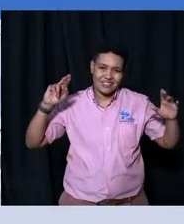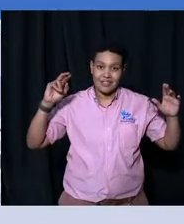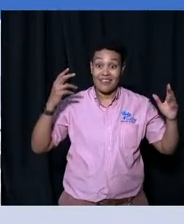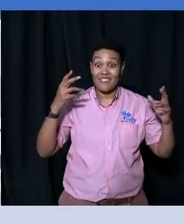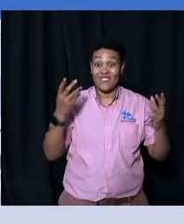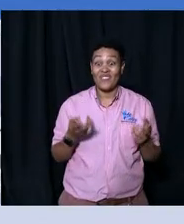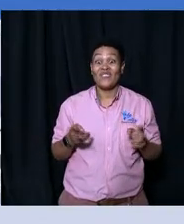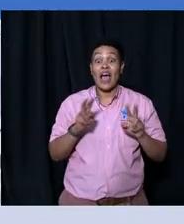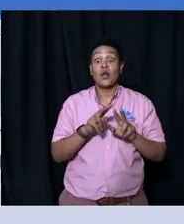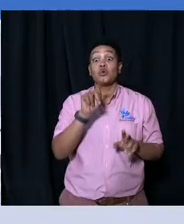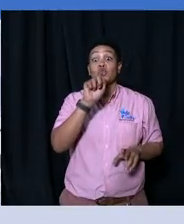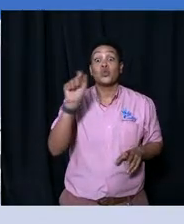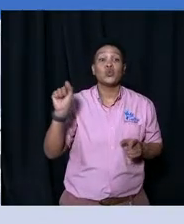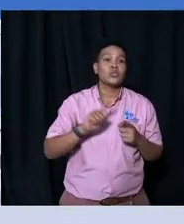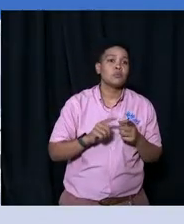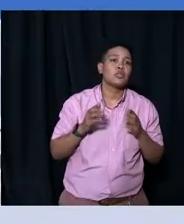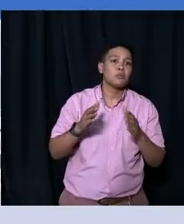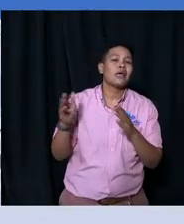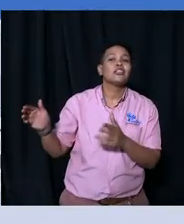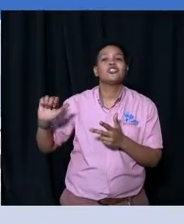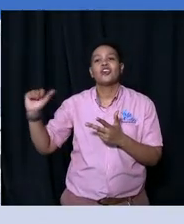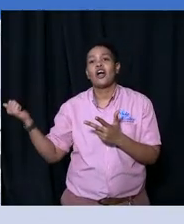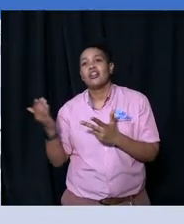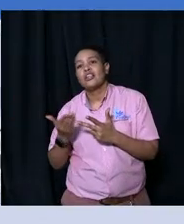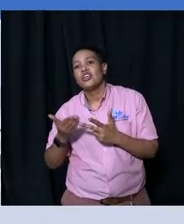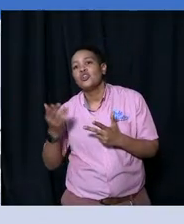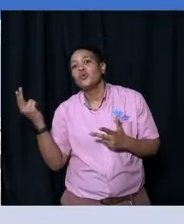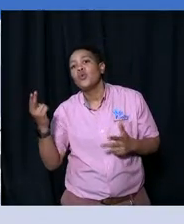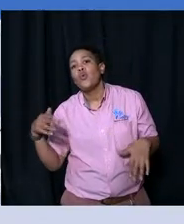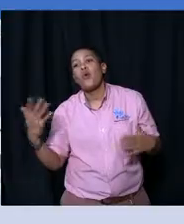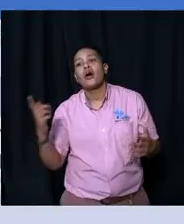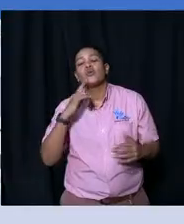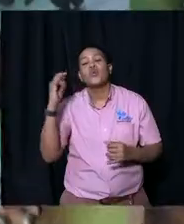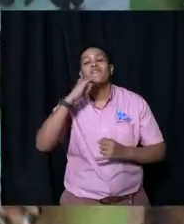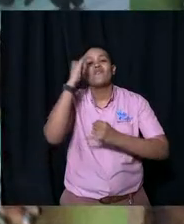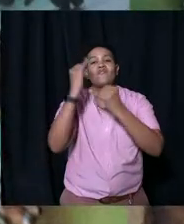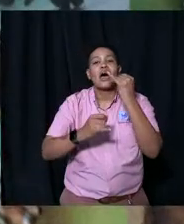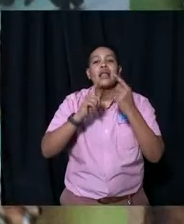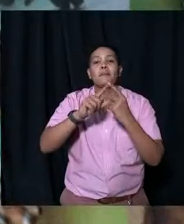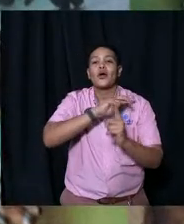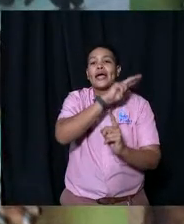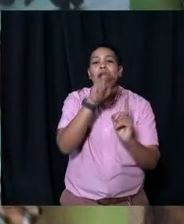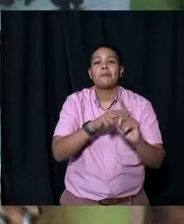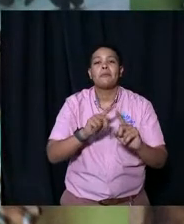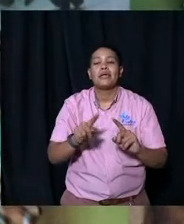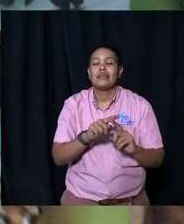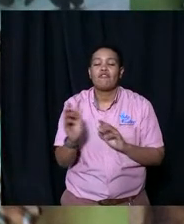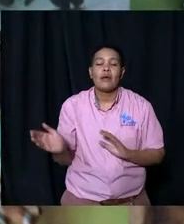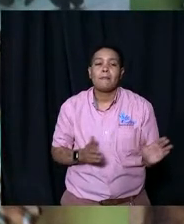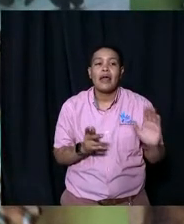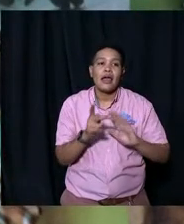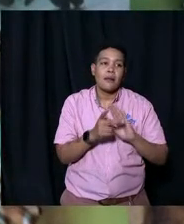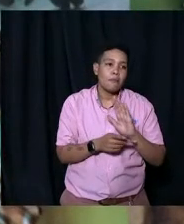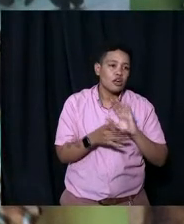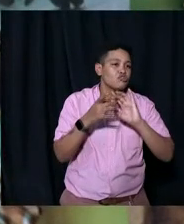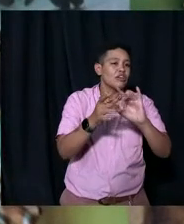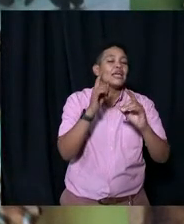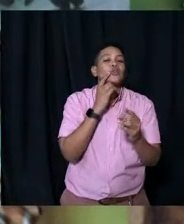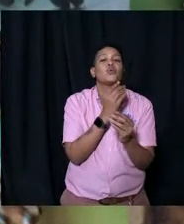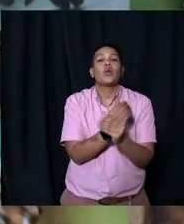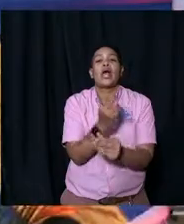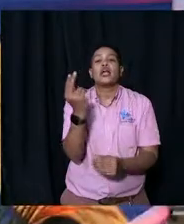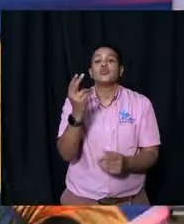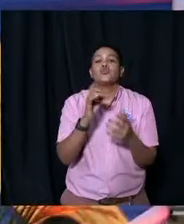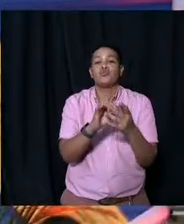tools and methodologies. Another one would be to finalize and implement plans and policies related to land use, such as the